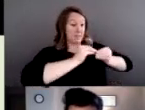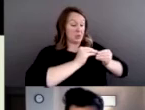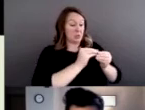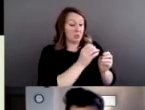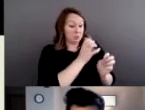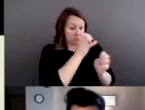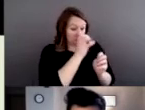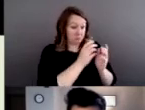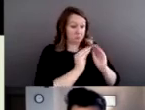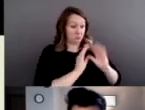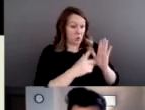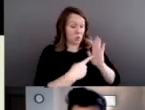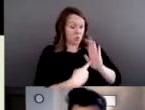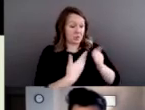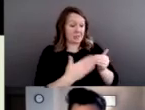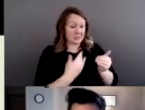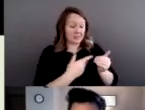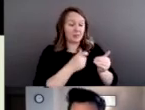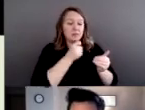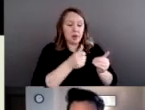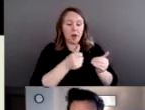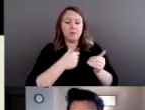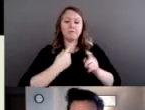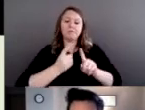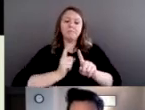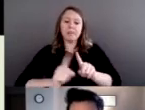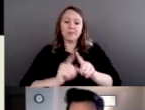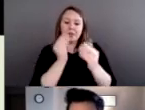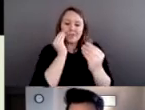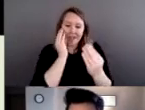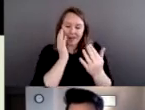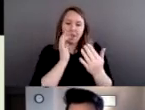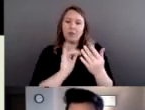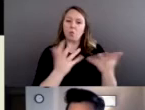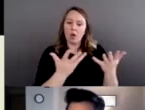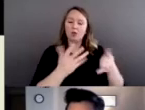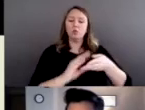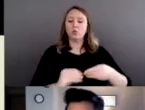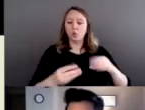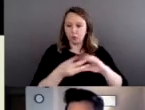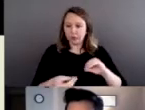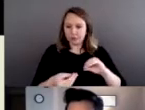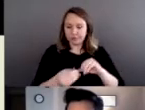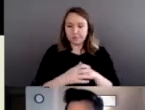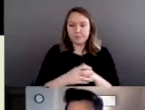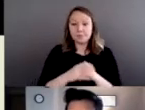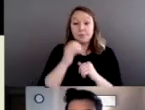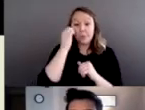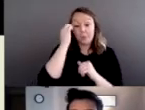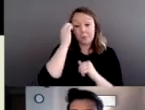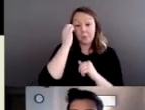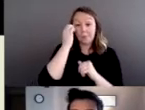stories. You know, these type of crimes, domestic violence, sexual assault, they typically go unreported.